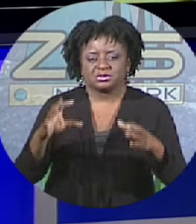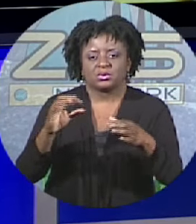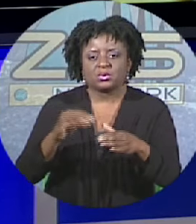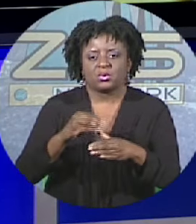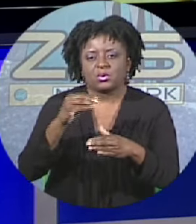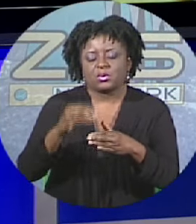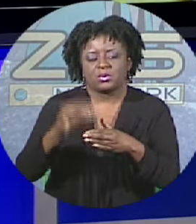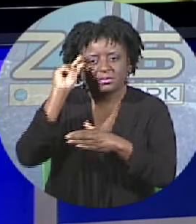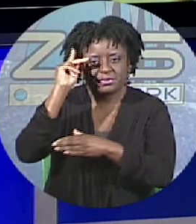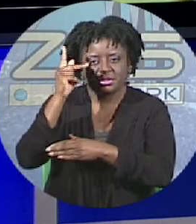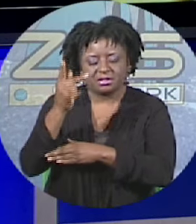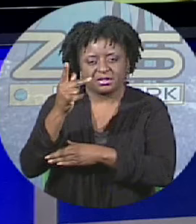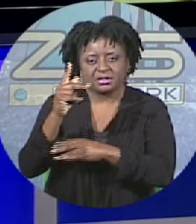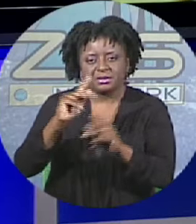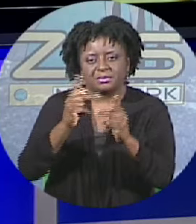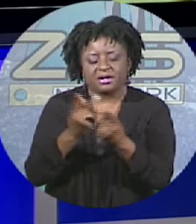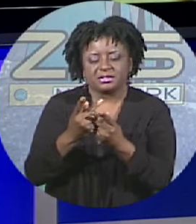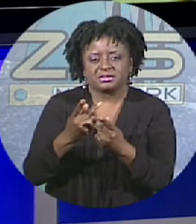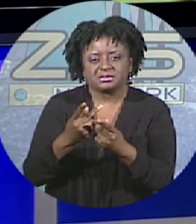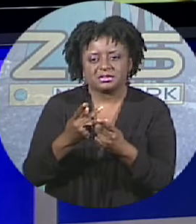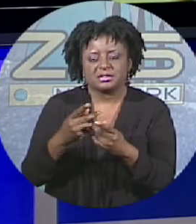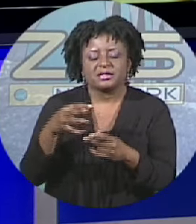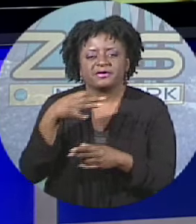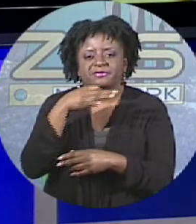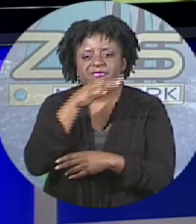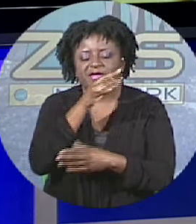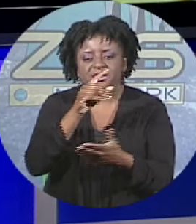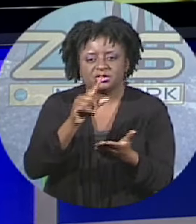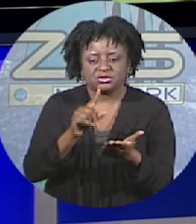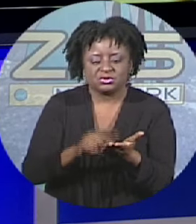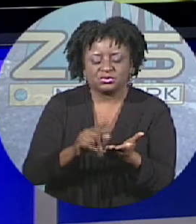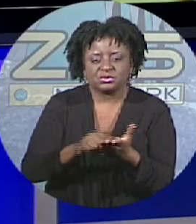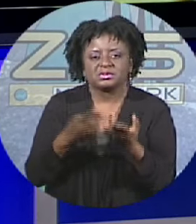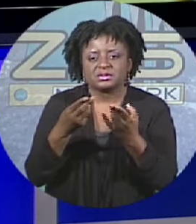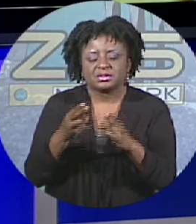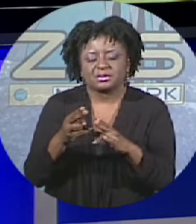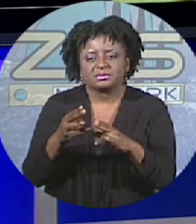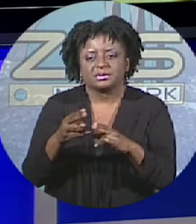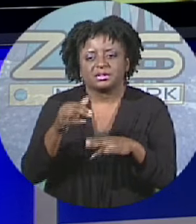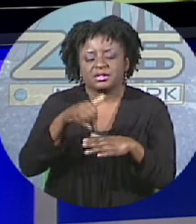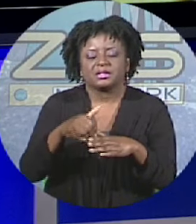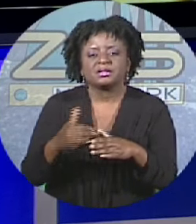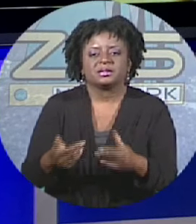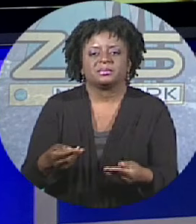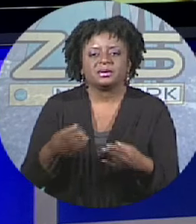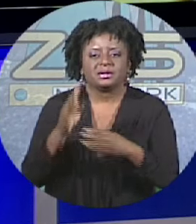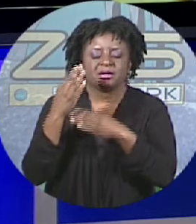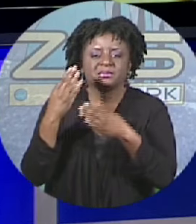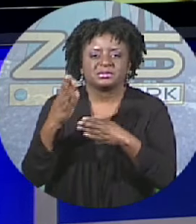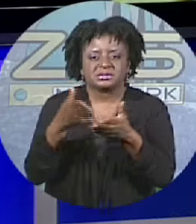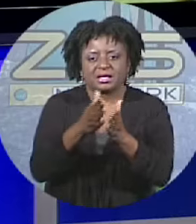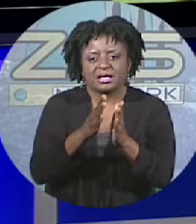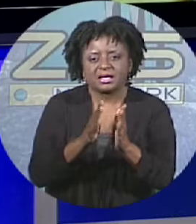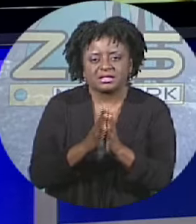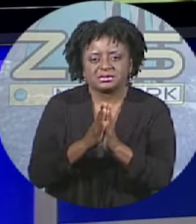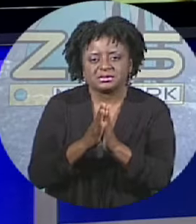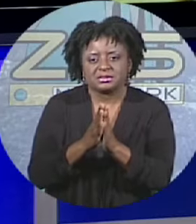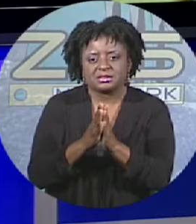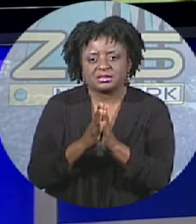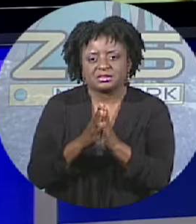fake news is very much alive in the Bahamas, the Prime Minister called on the noble profession to make the difference. Clint Watson has the